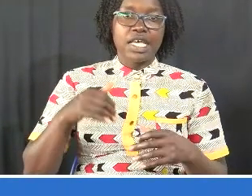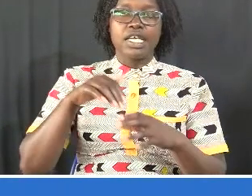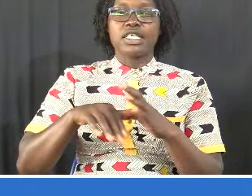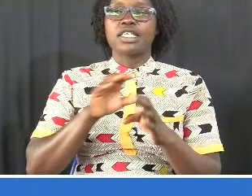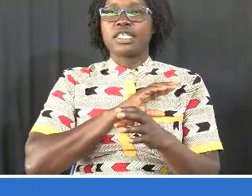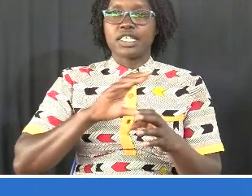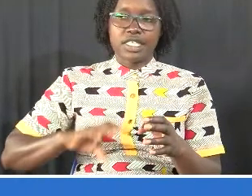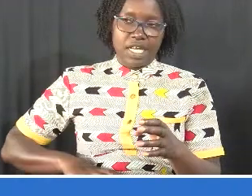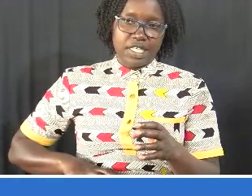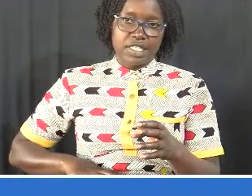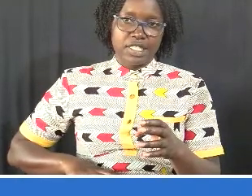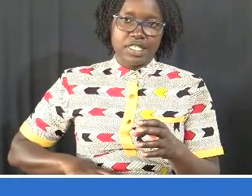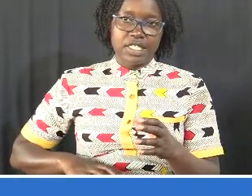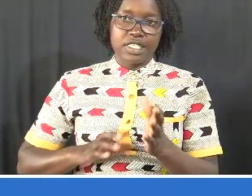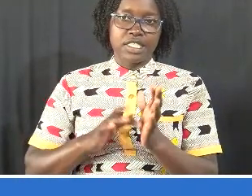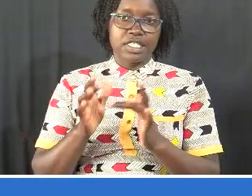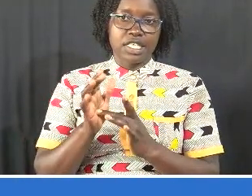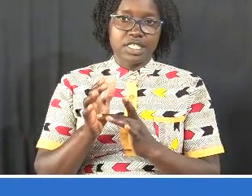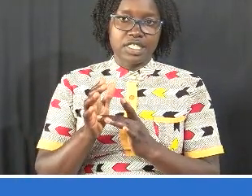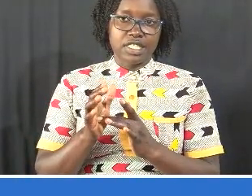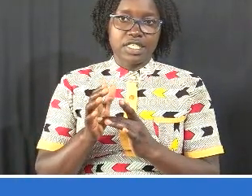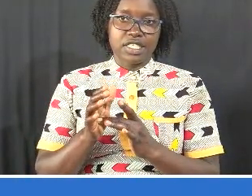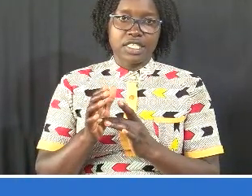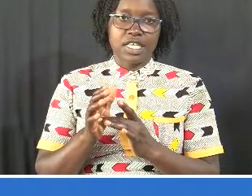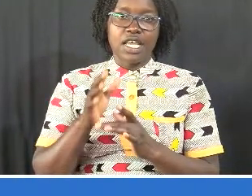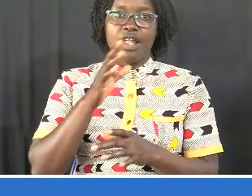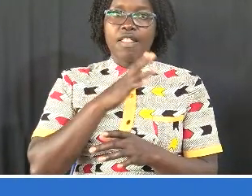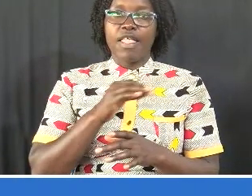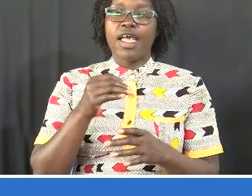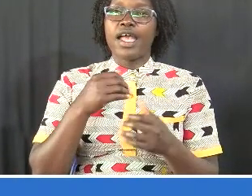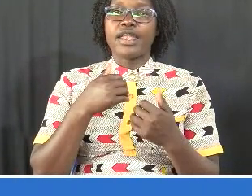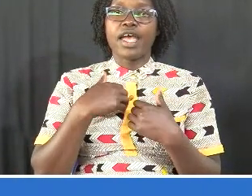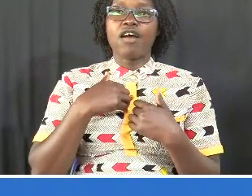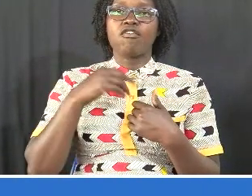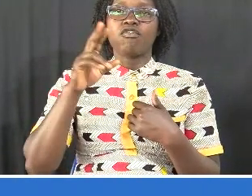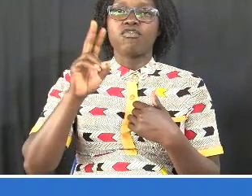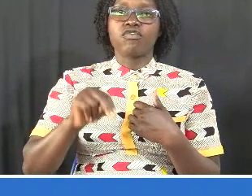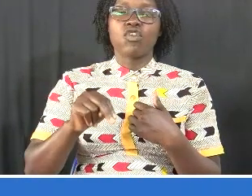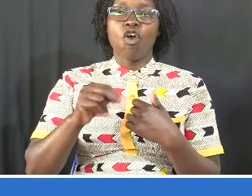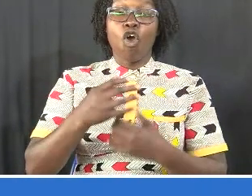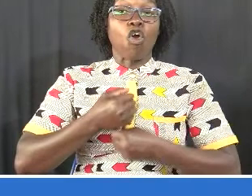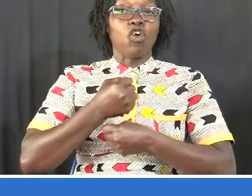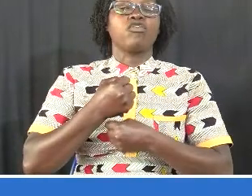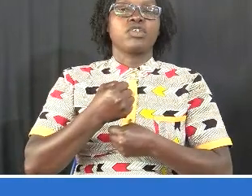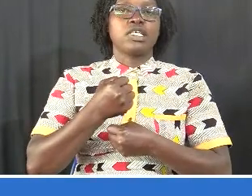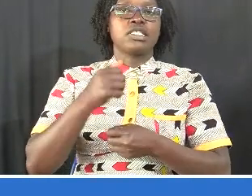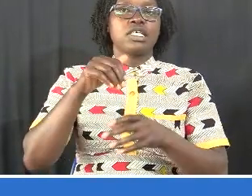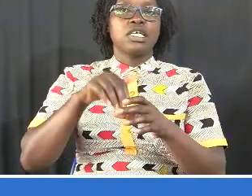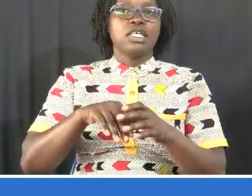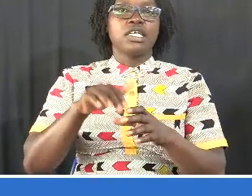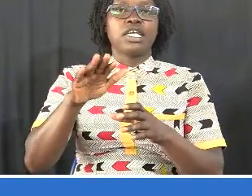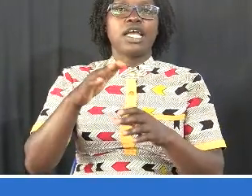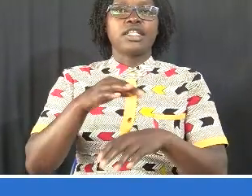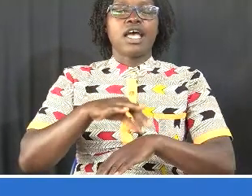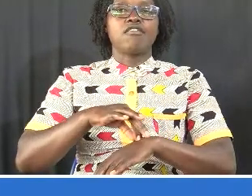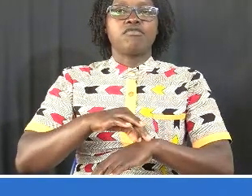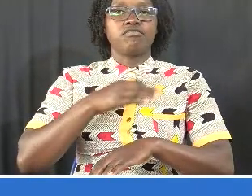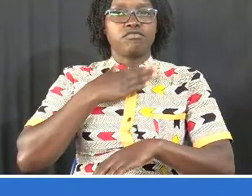Christ Jesus, and have no confidence in the flesh.